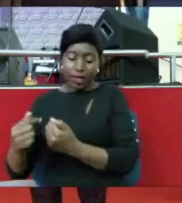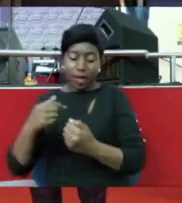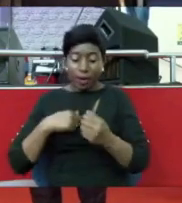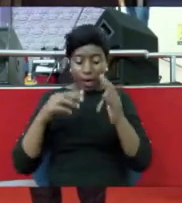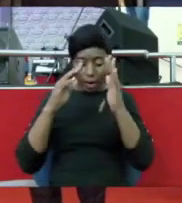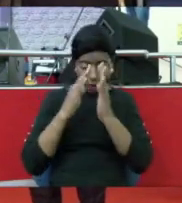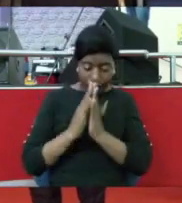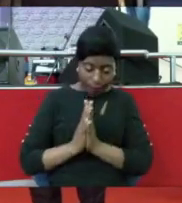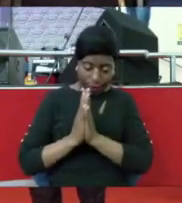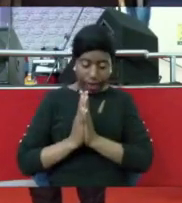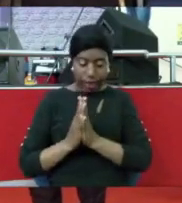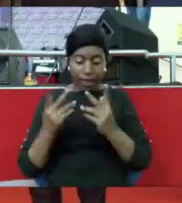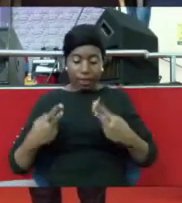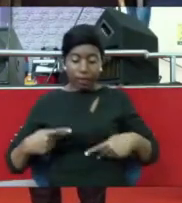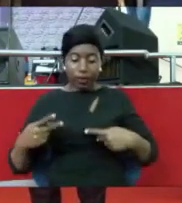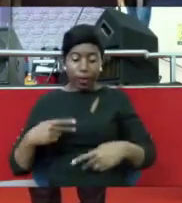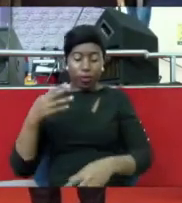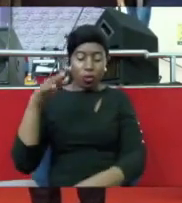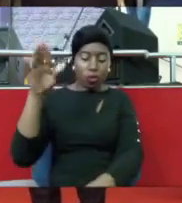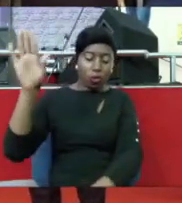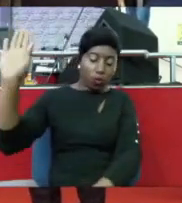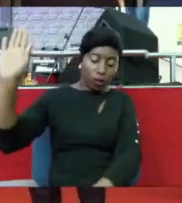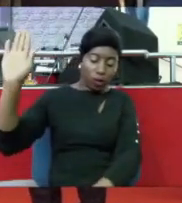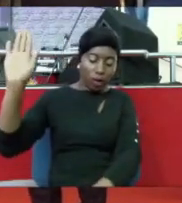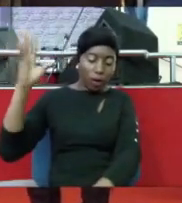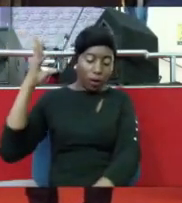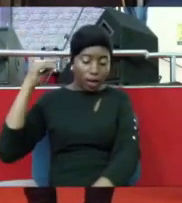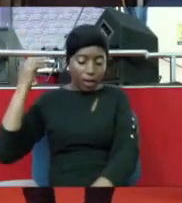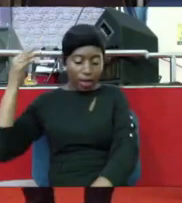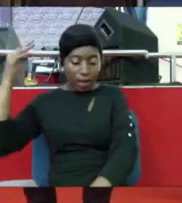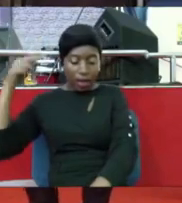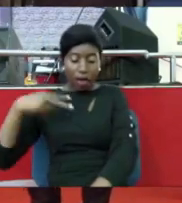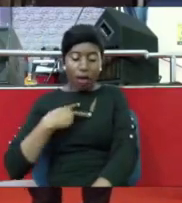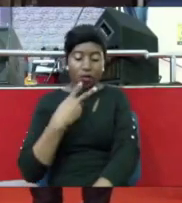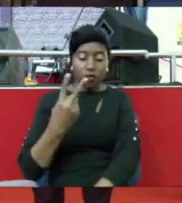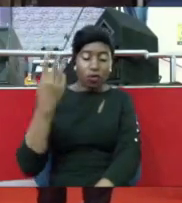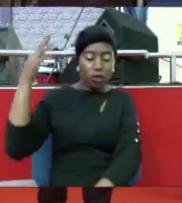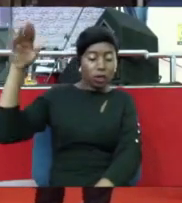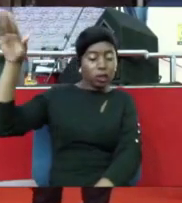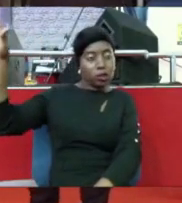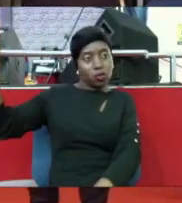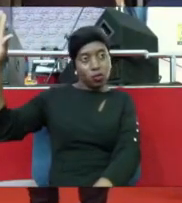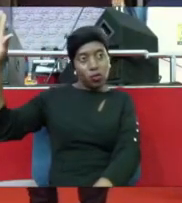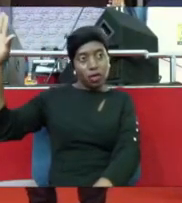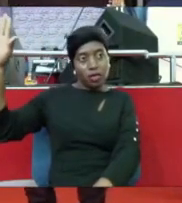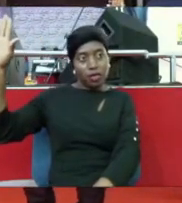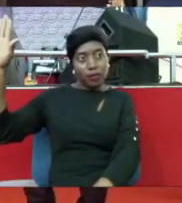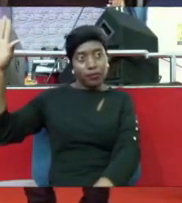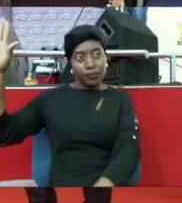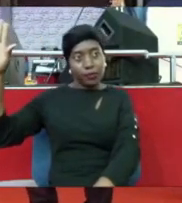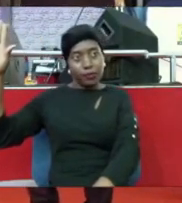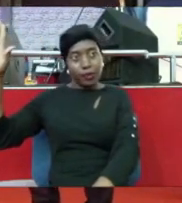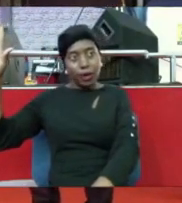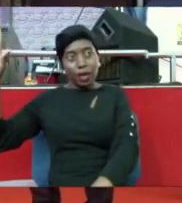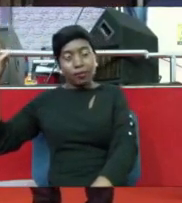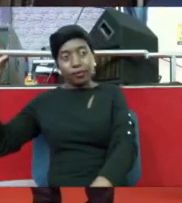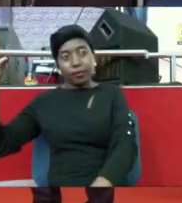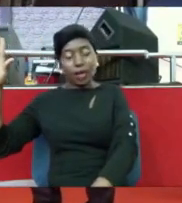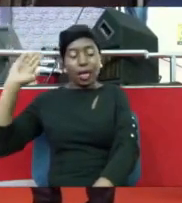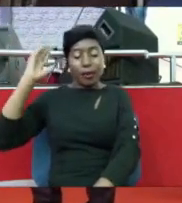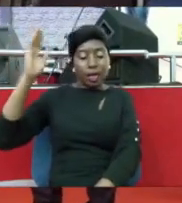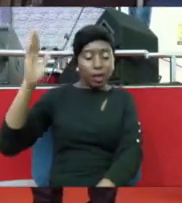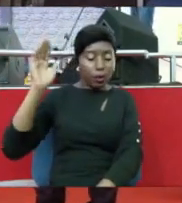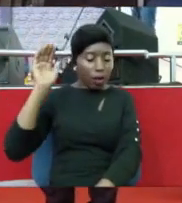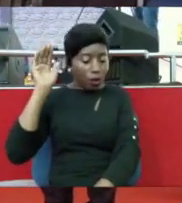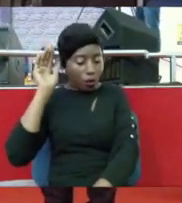naomba. Therefore your people. Watu wako. Will hear your voice. Watasikia sauti yako. Hearken unto your voice. Wasikie sauti yako. Obey unto your voice. Watii sauti